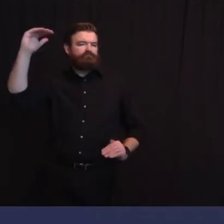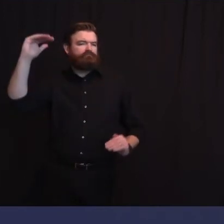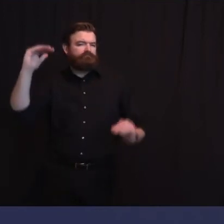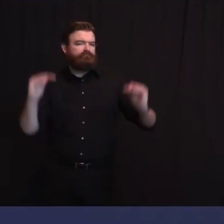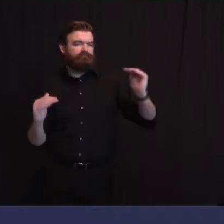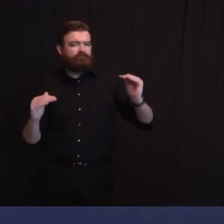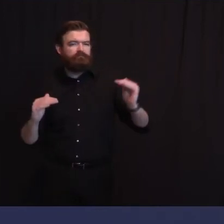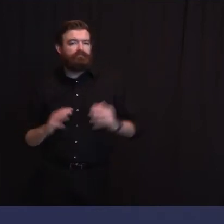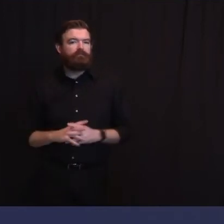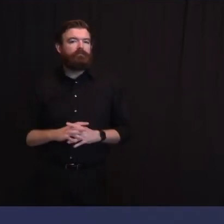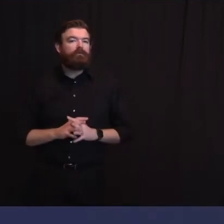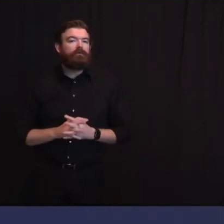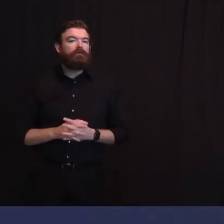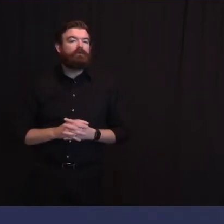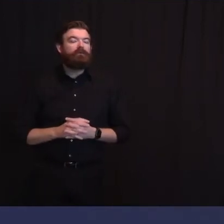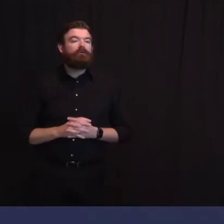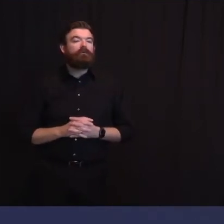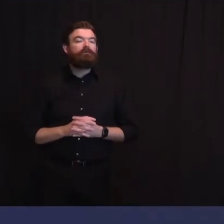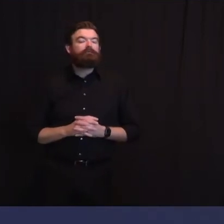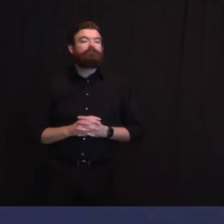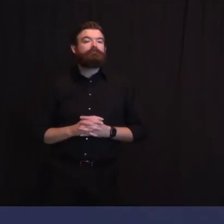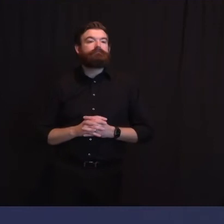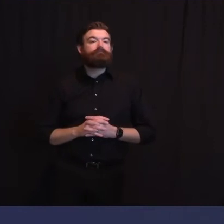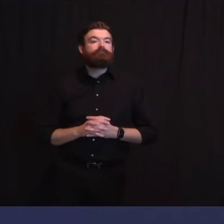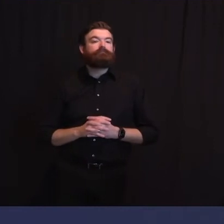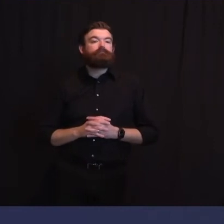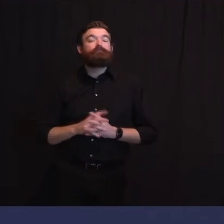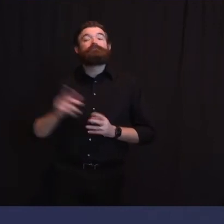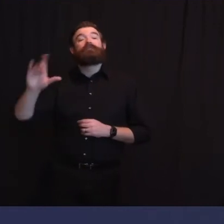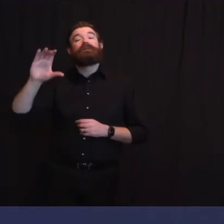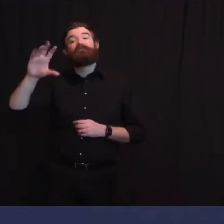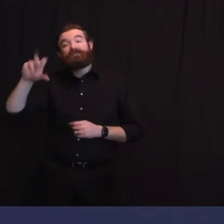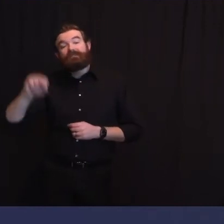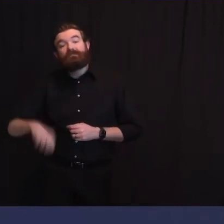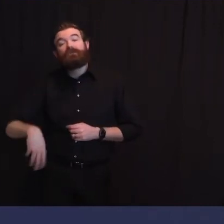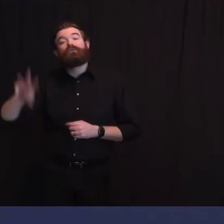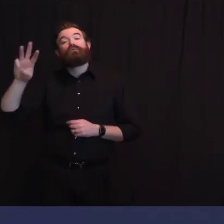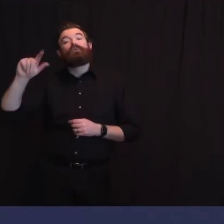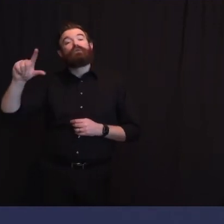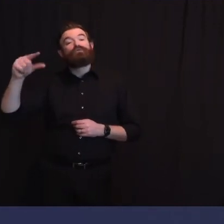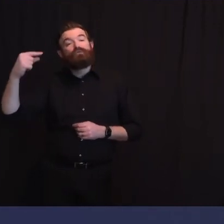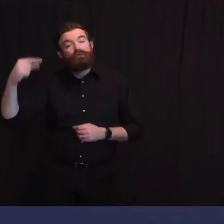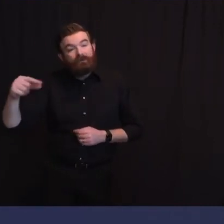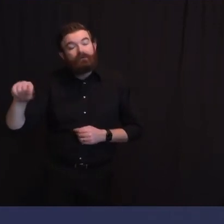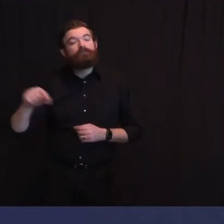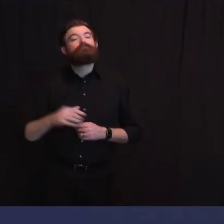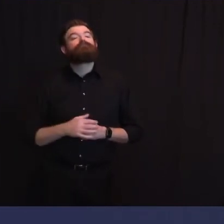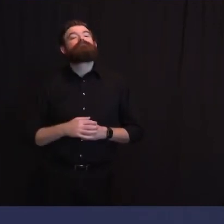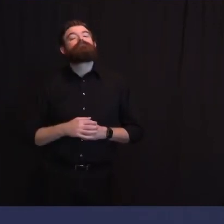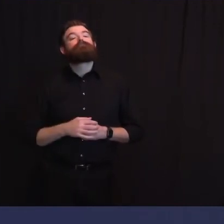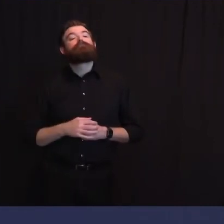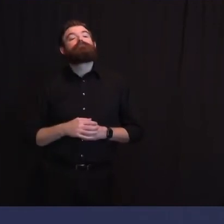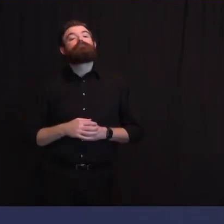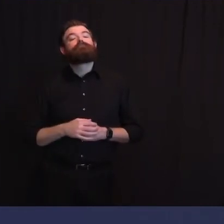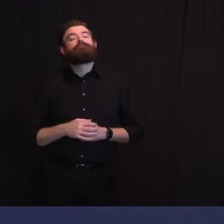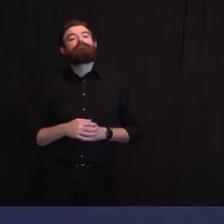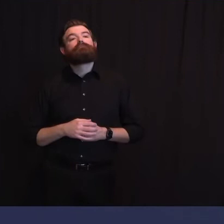so think about the Walgreens CVS reality this way. They